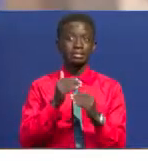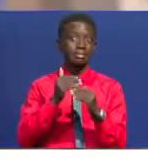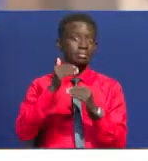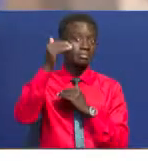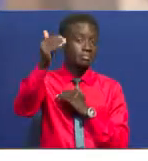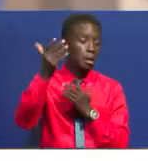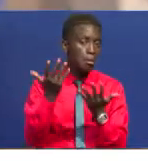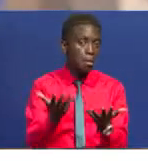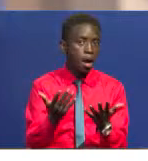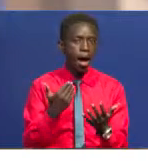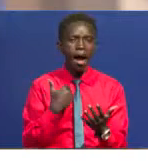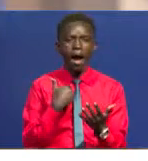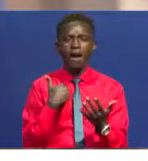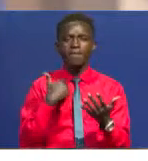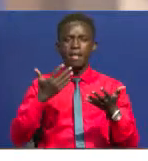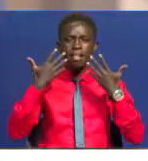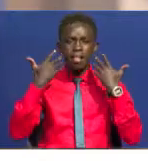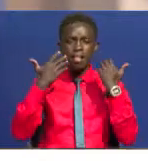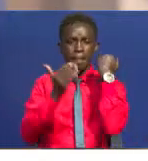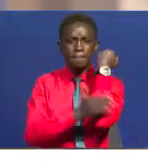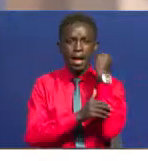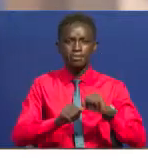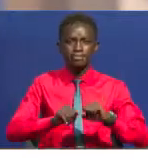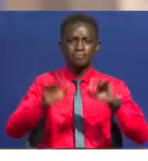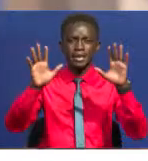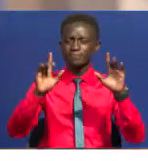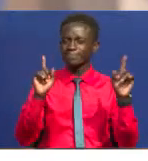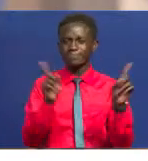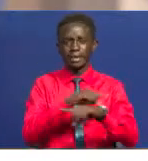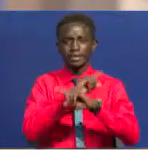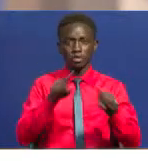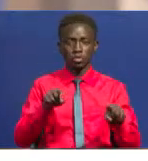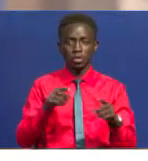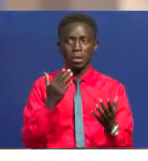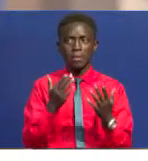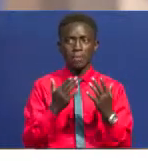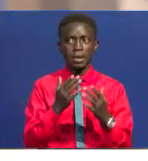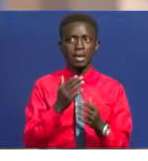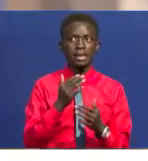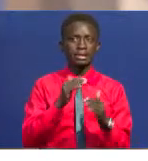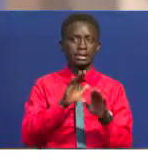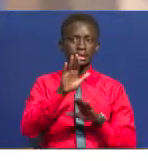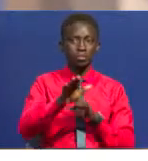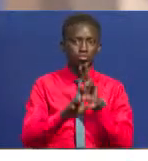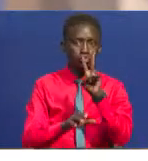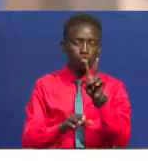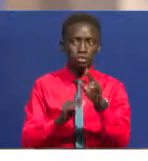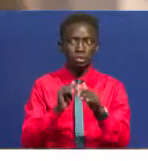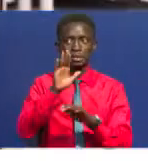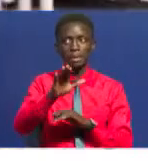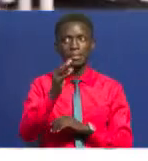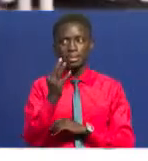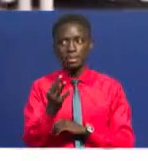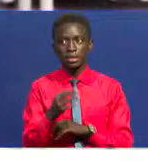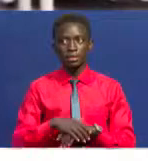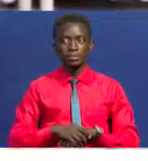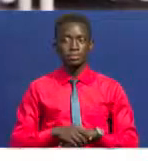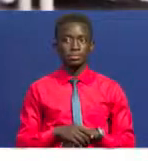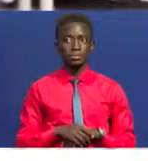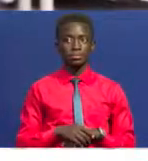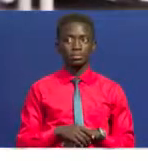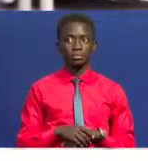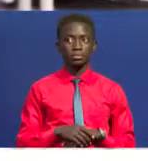emissions, operational emissions, and I'm talking about scope 2 and scope 3, indirect and direct emissions by 2040.